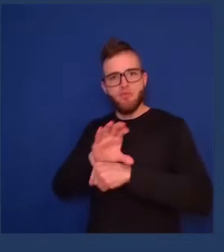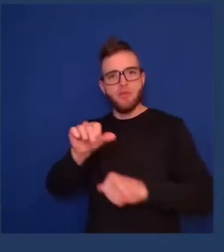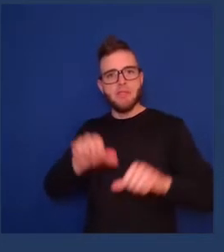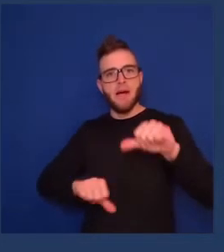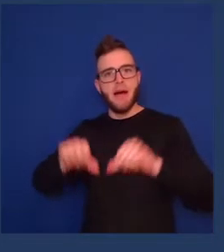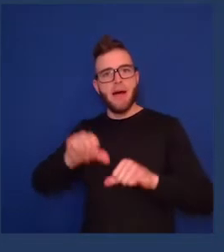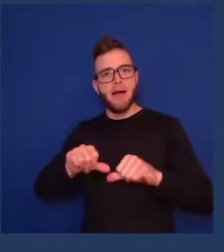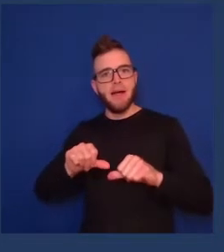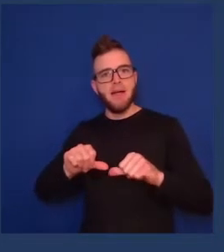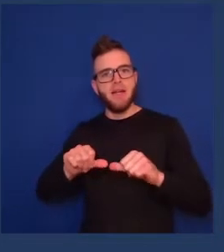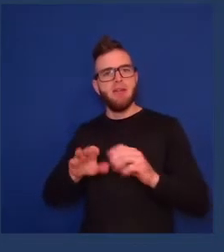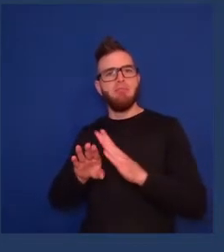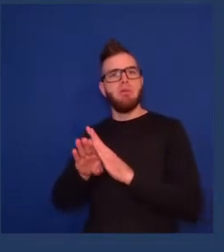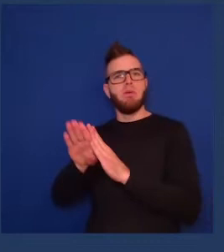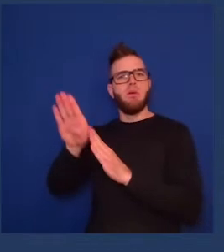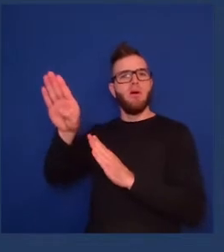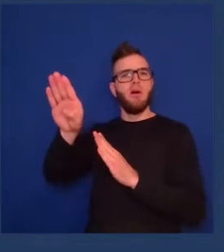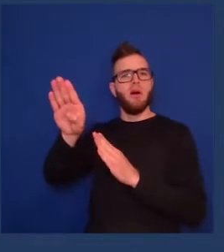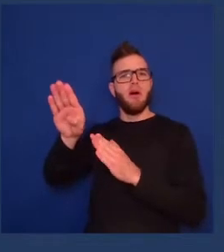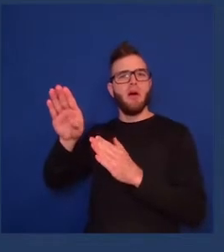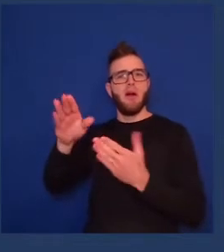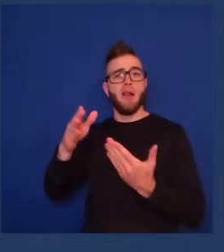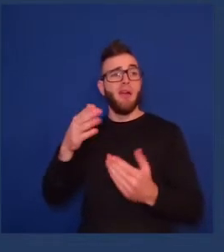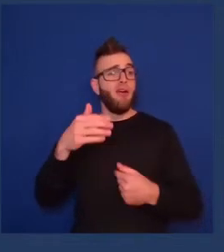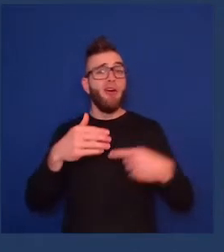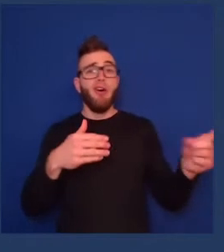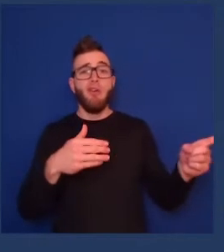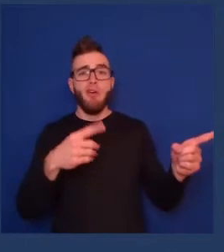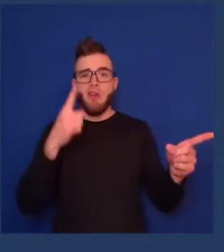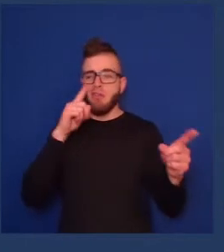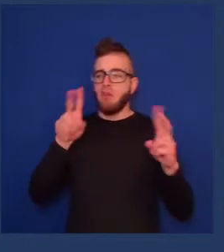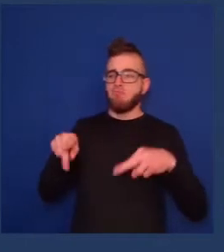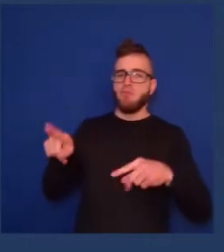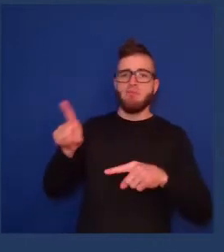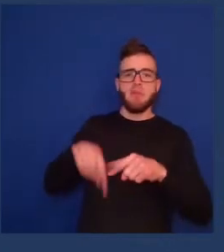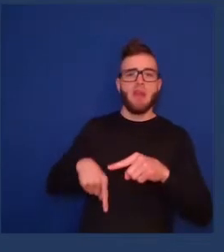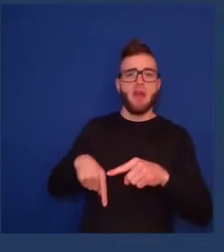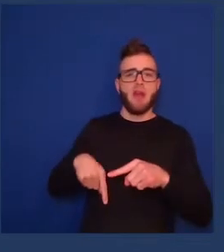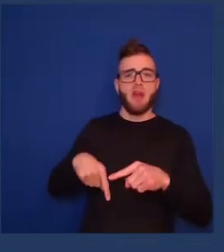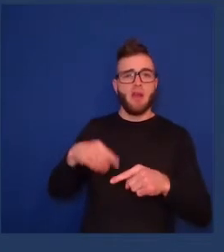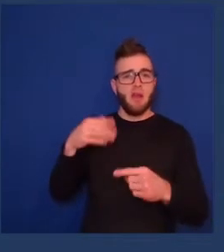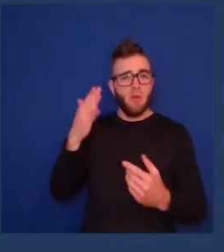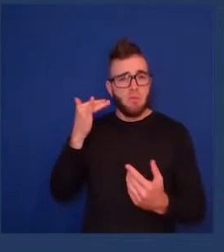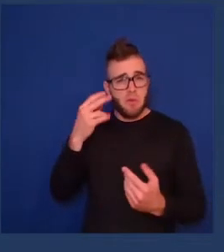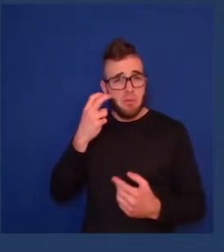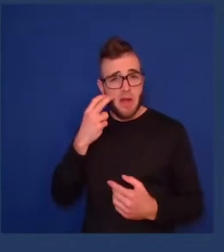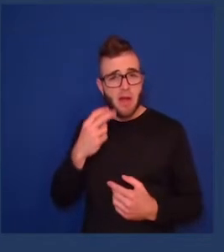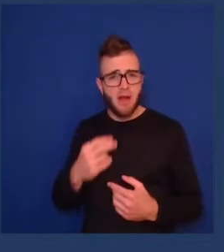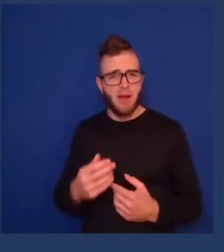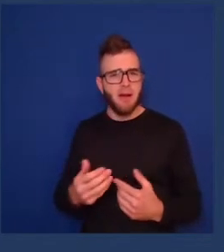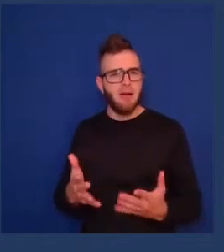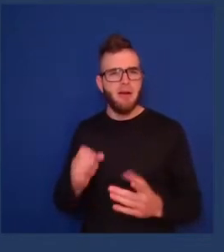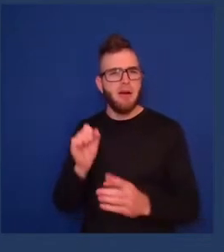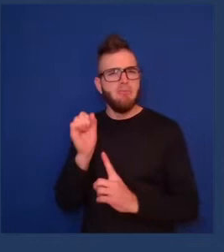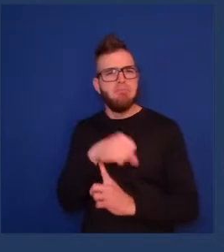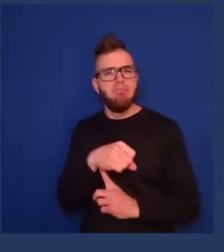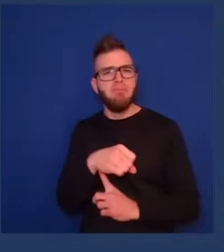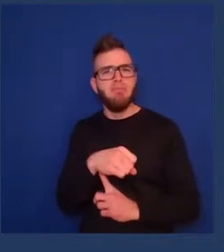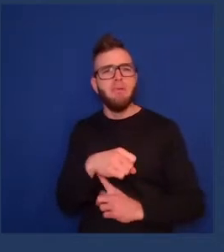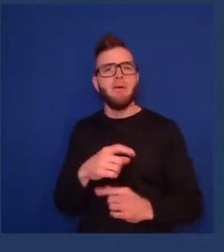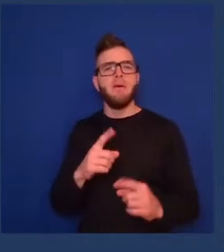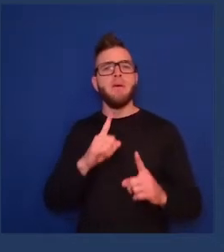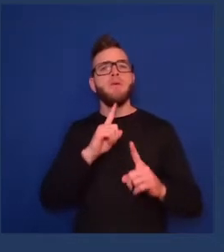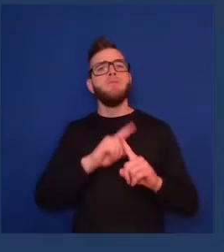you can accomplish when you take on computer science starting as a high schooler, even if everybody else thinks that you